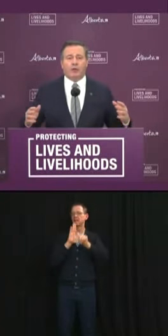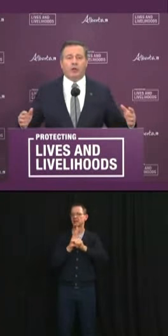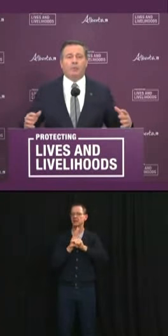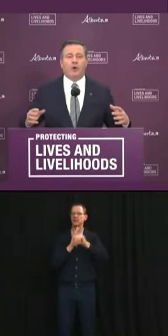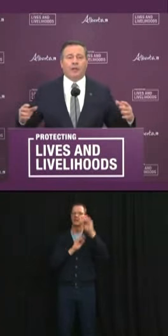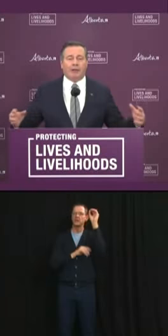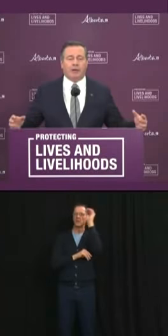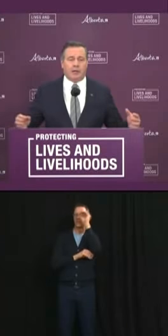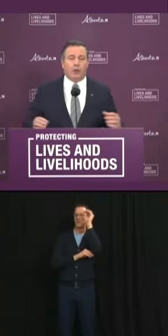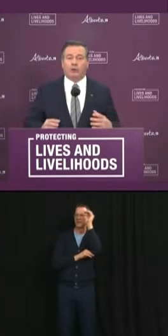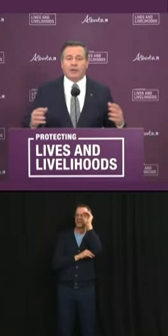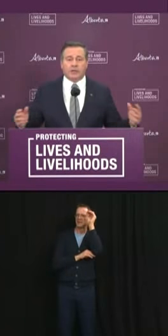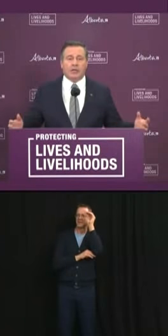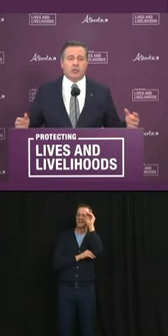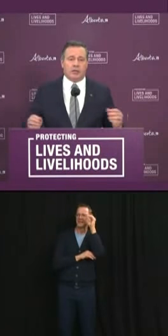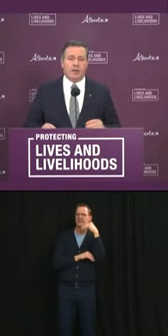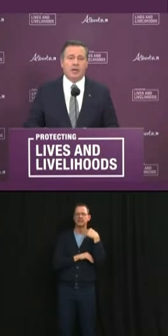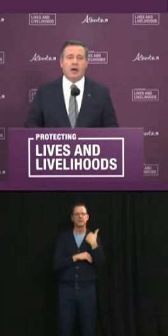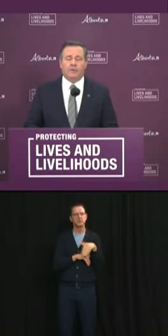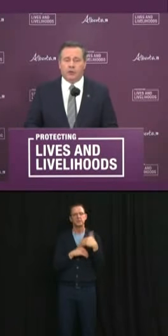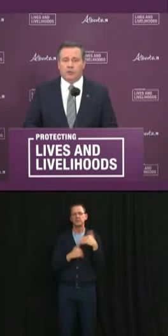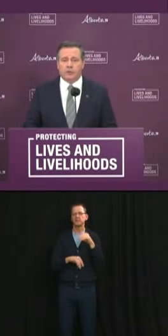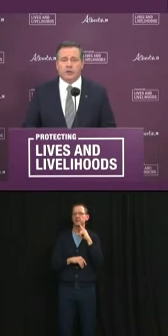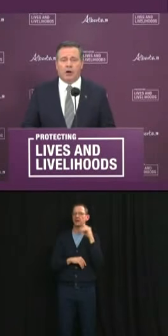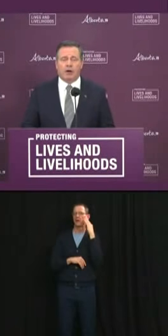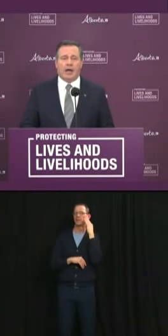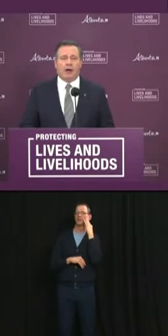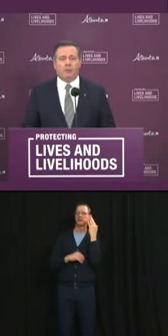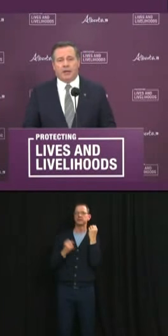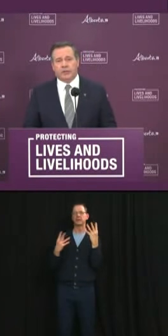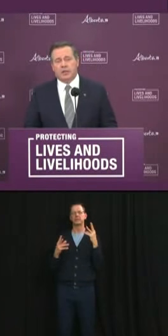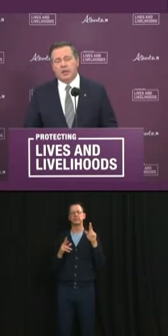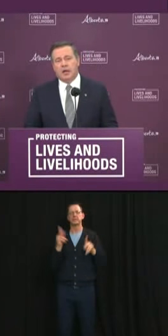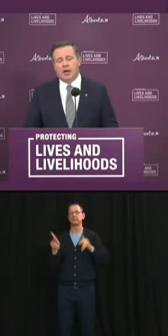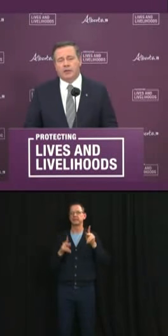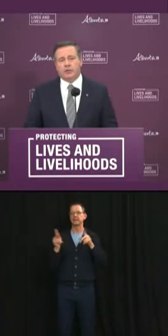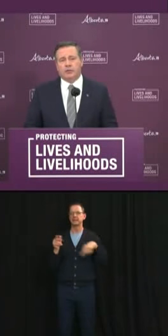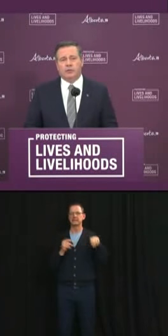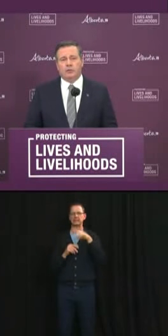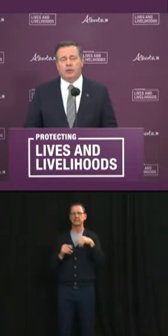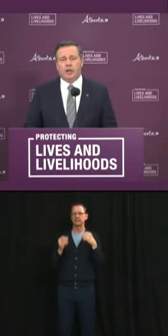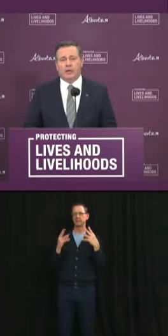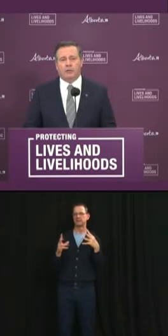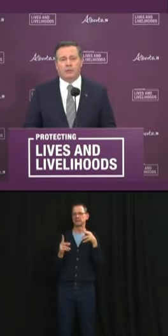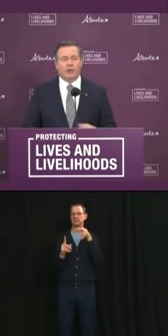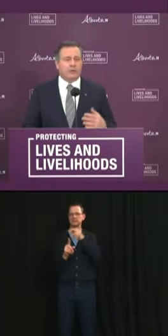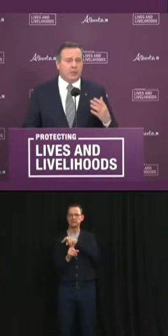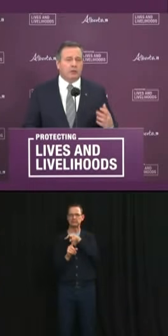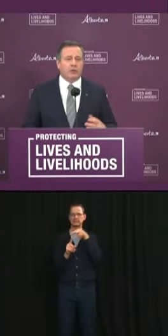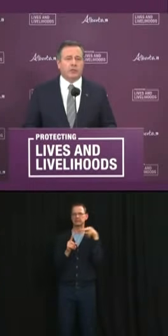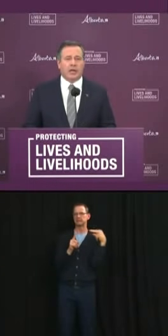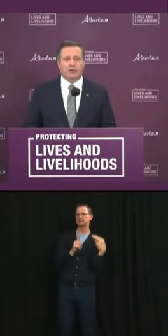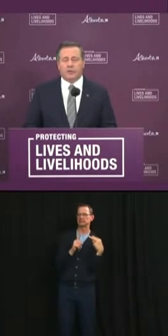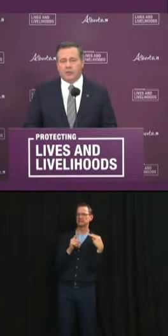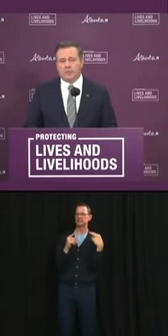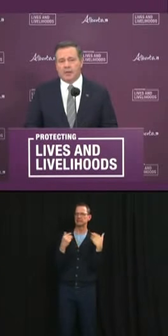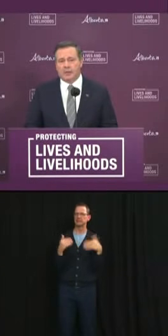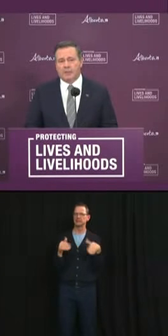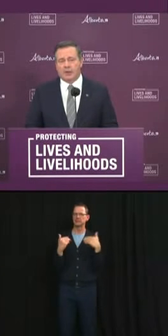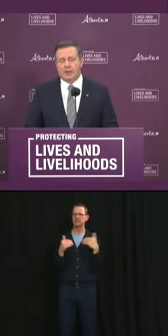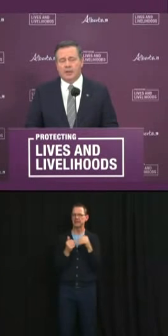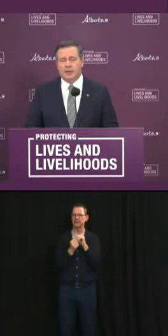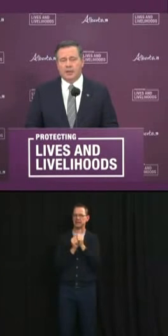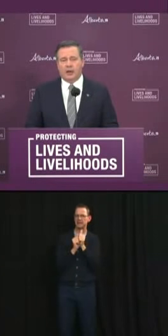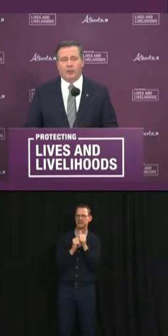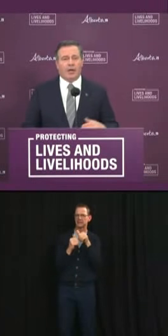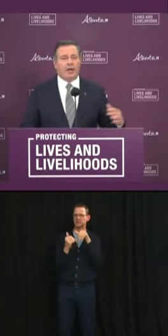been a real polarization of views on how best to deal with the challenge of this